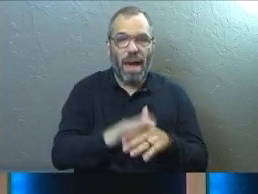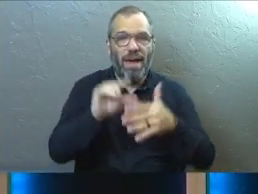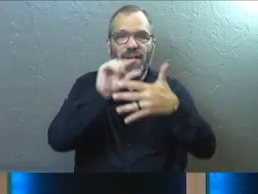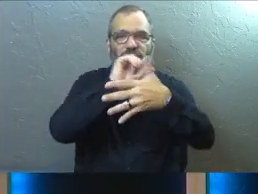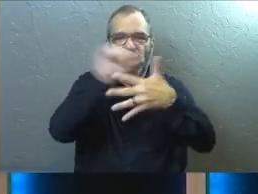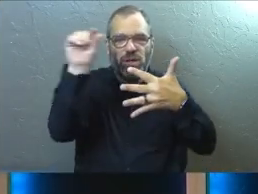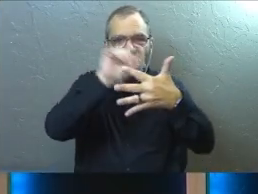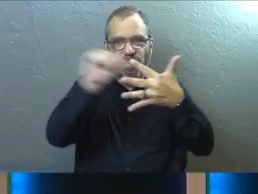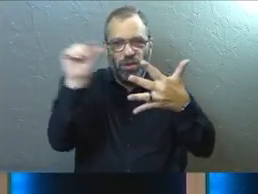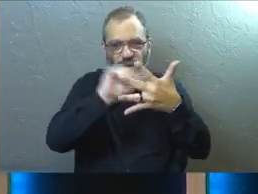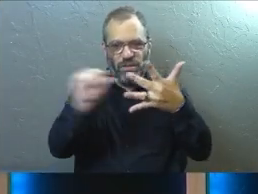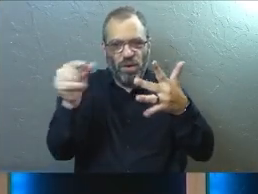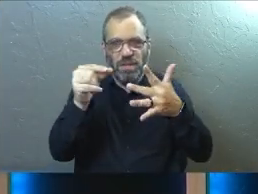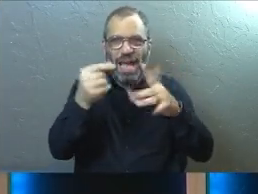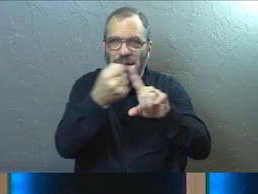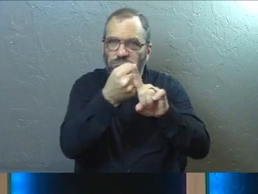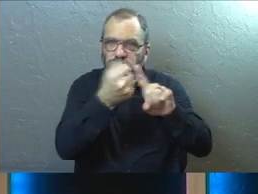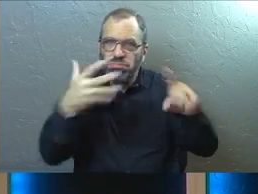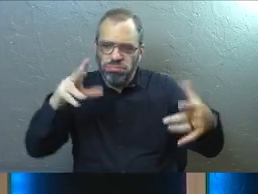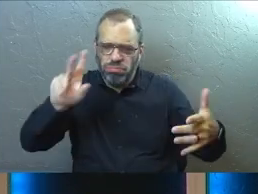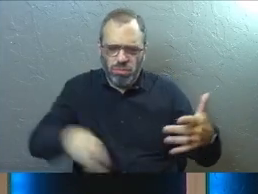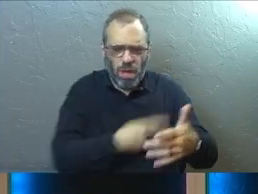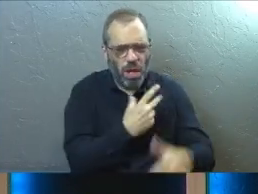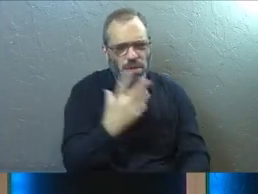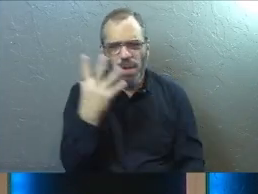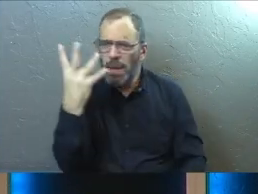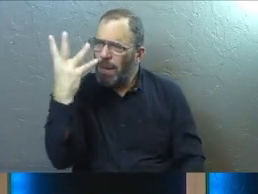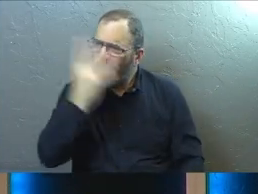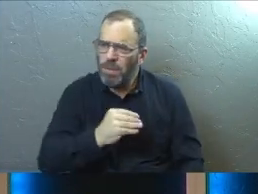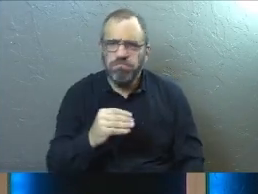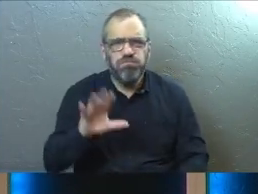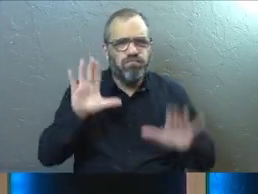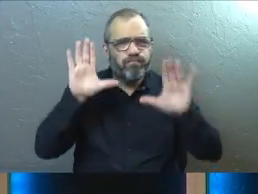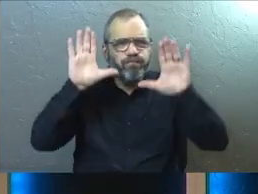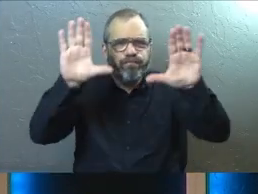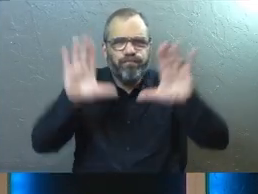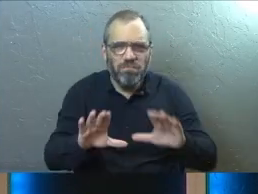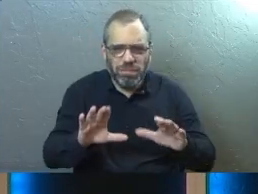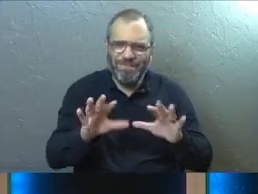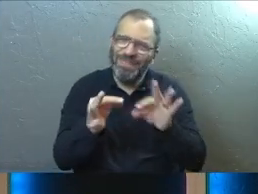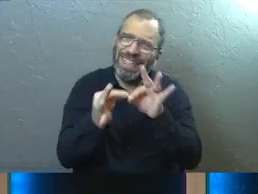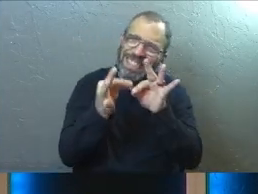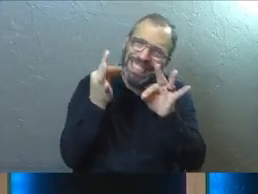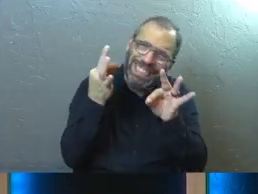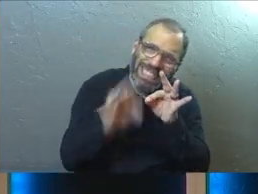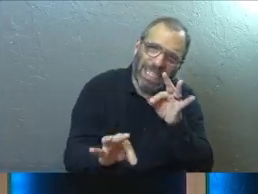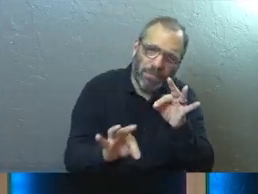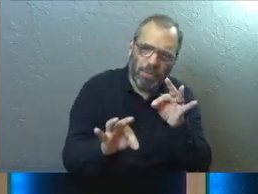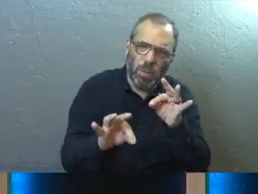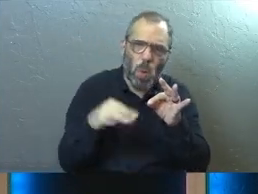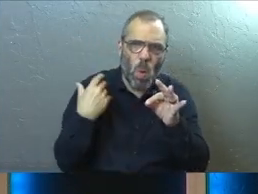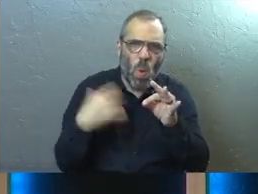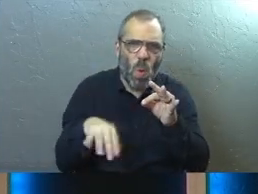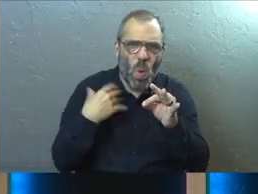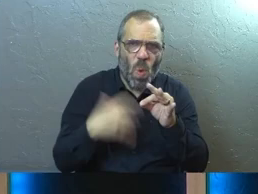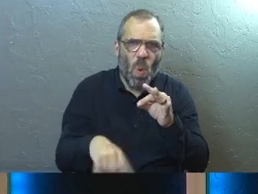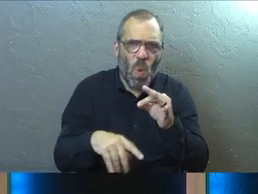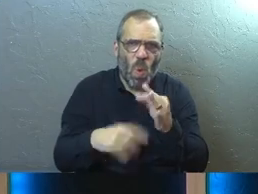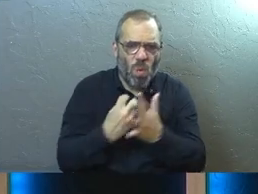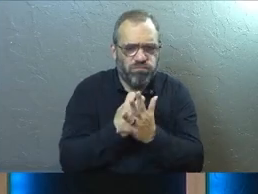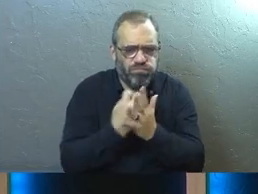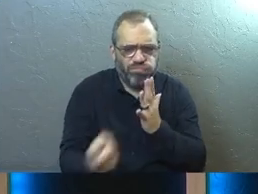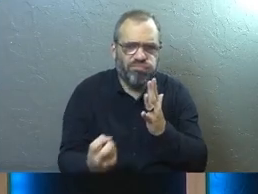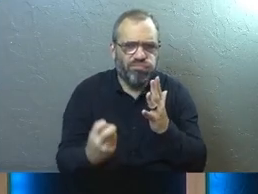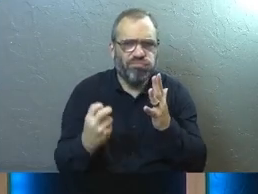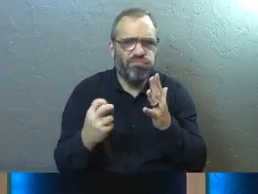verse by verse and explore this psalm, this beautiful, wonderful, simple, and deep chapter in